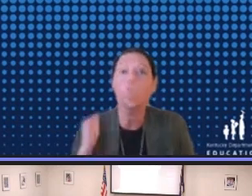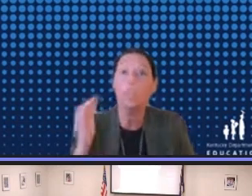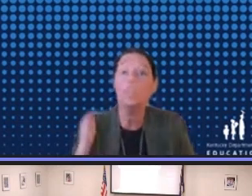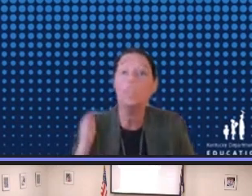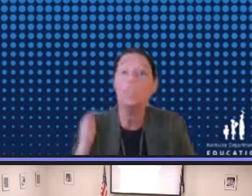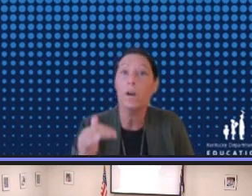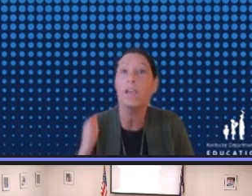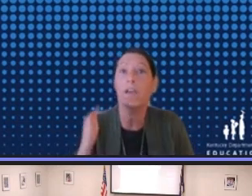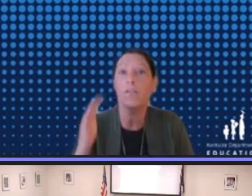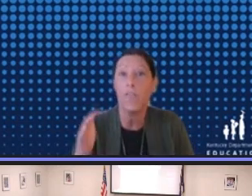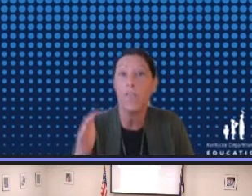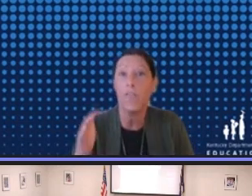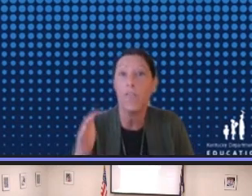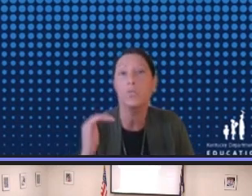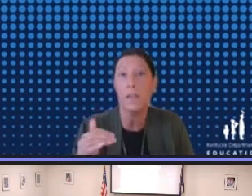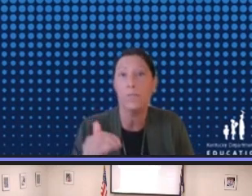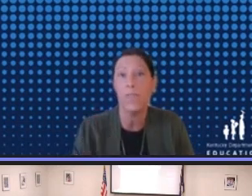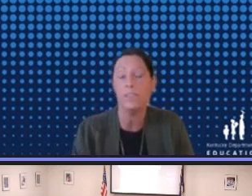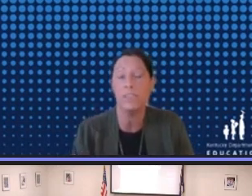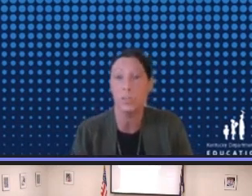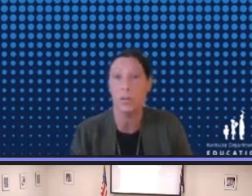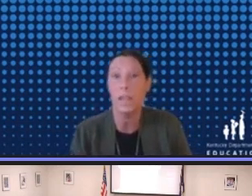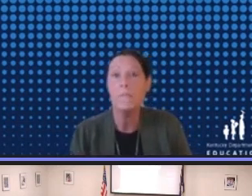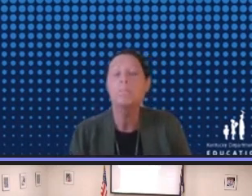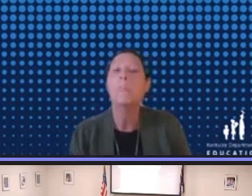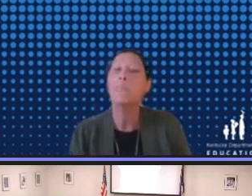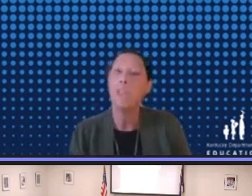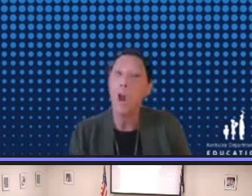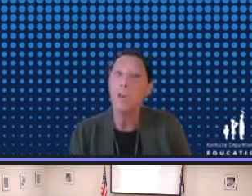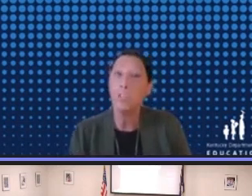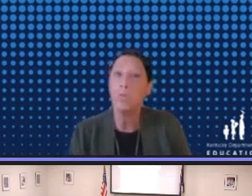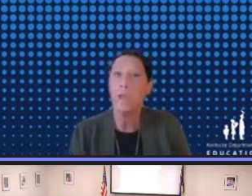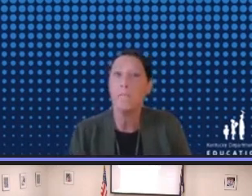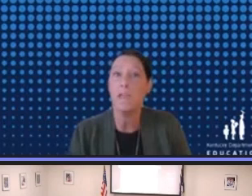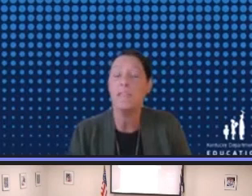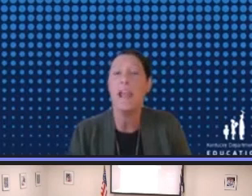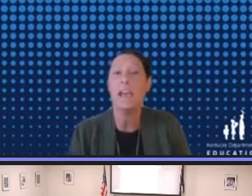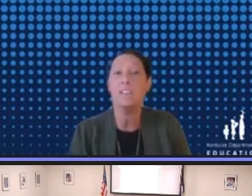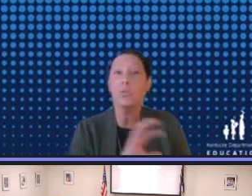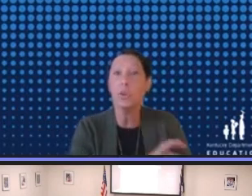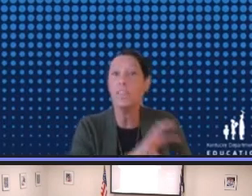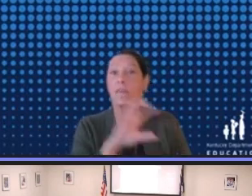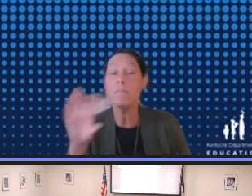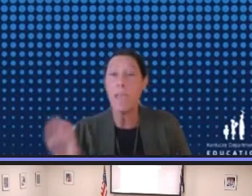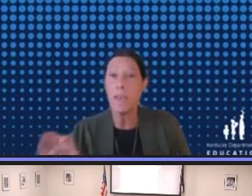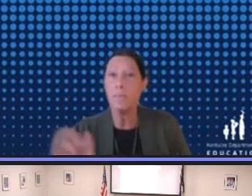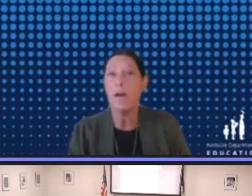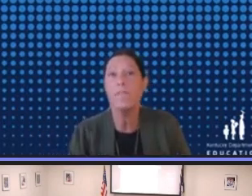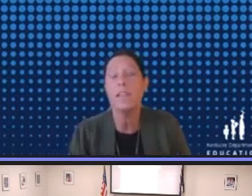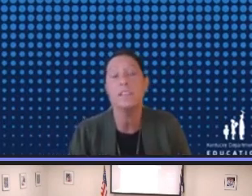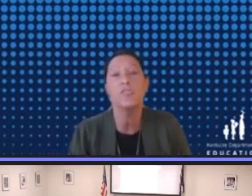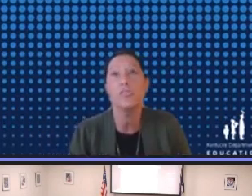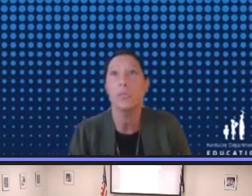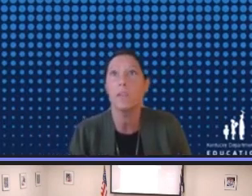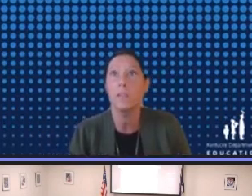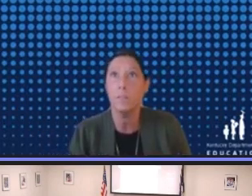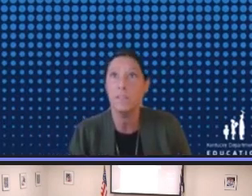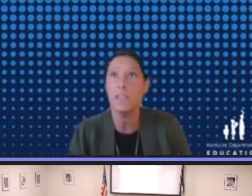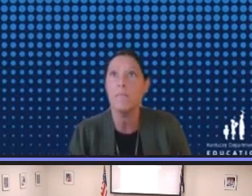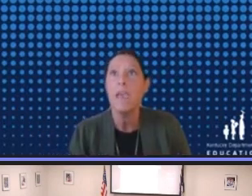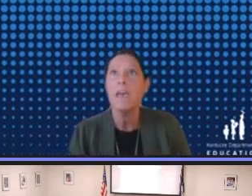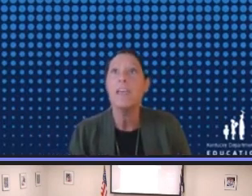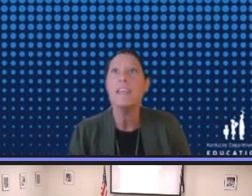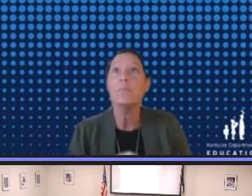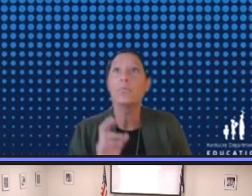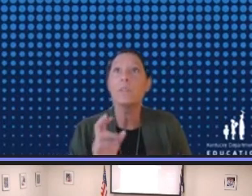groups to really do the work of phase 2 and phase 3. And we also recommend that as they look at the makeup of that district